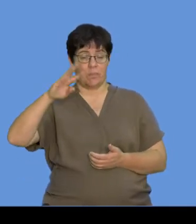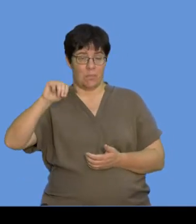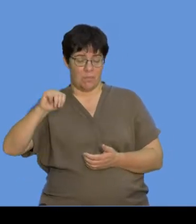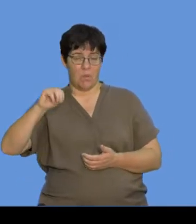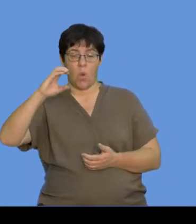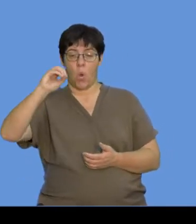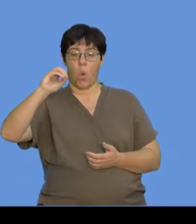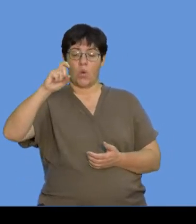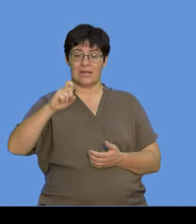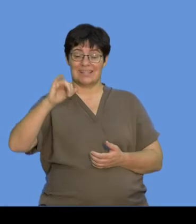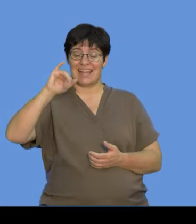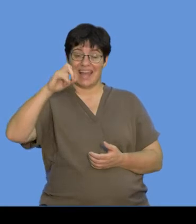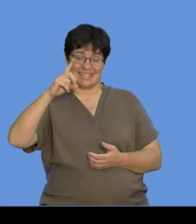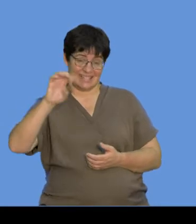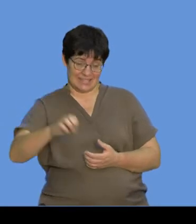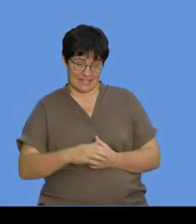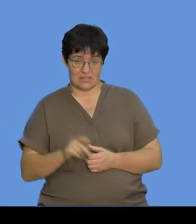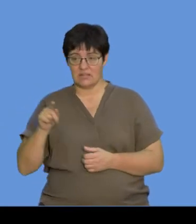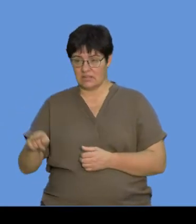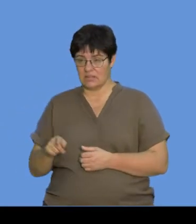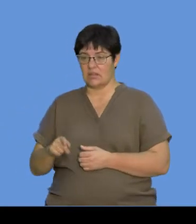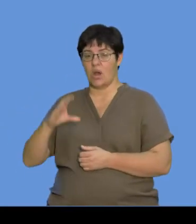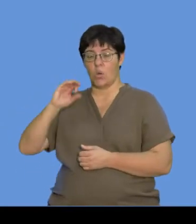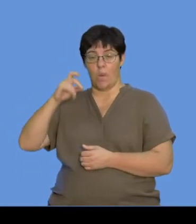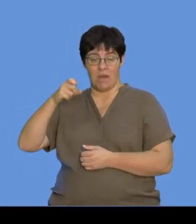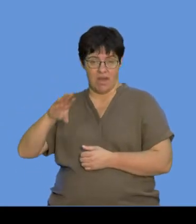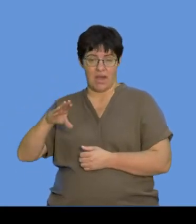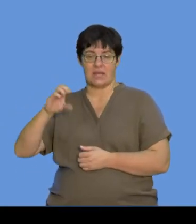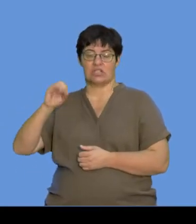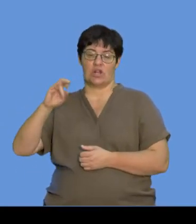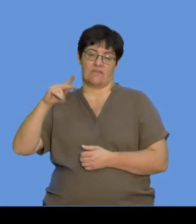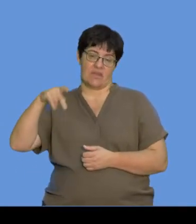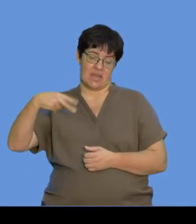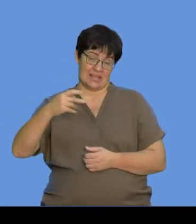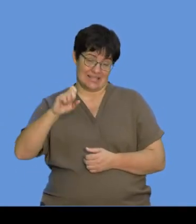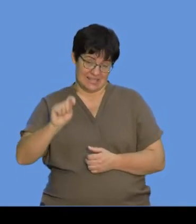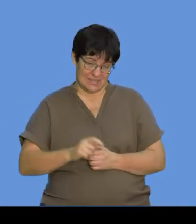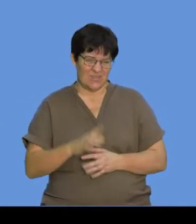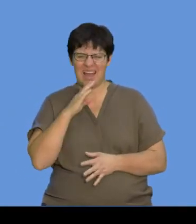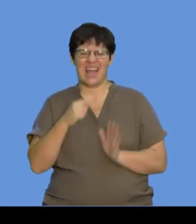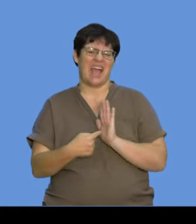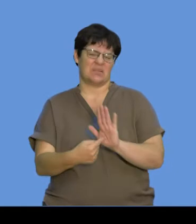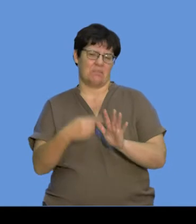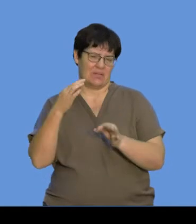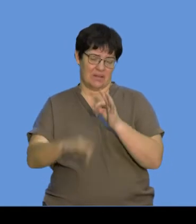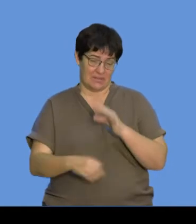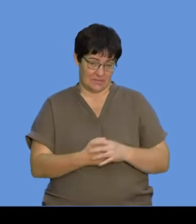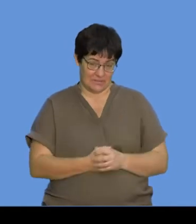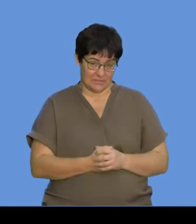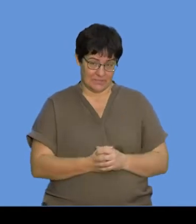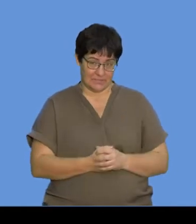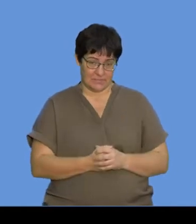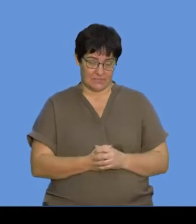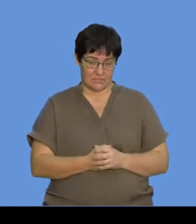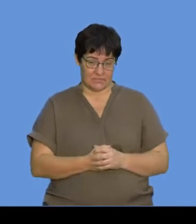potassium oxide. Take note, oxide. And then this is copper sulfate, right? So these are just simple